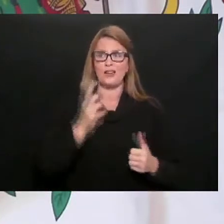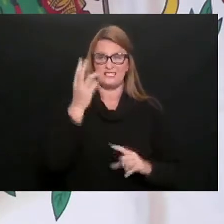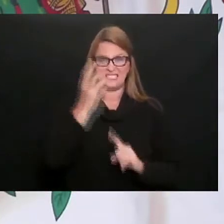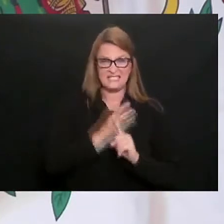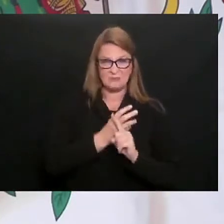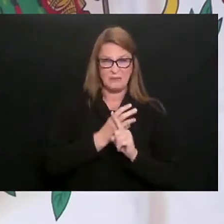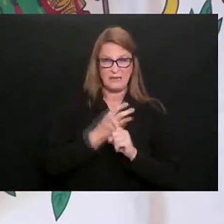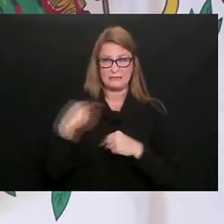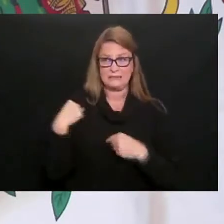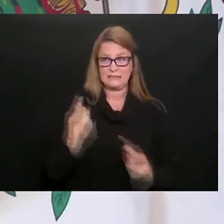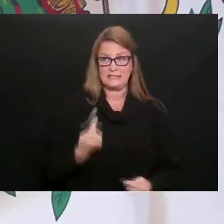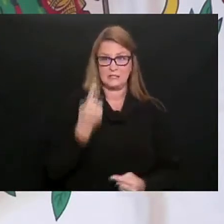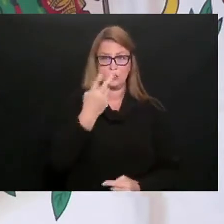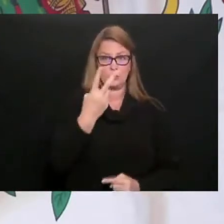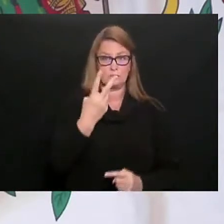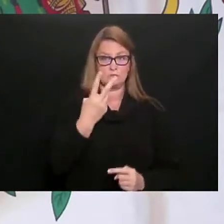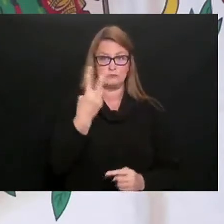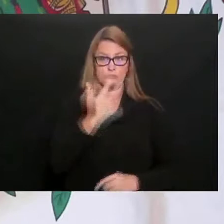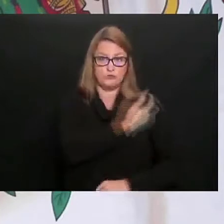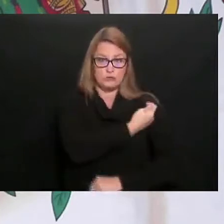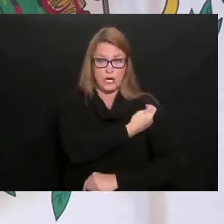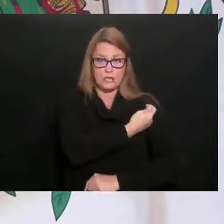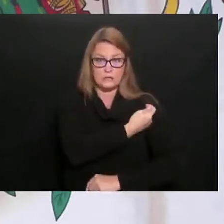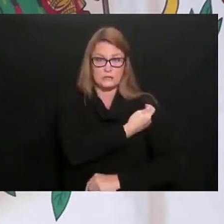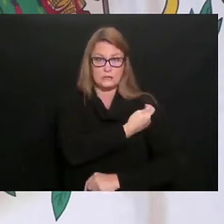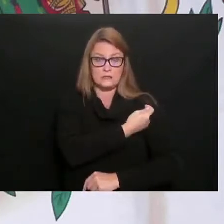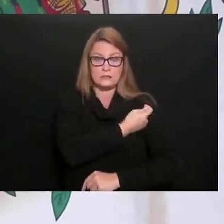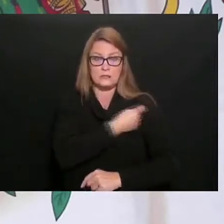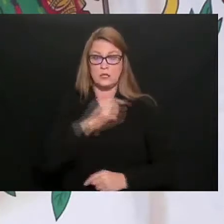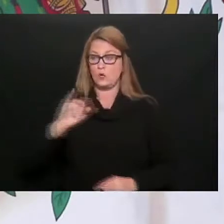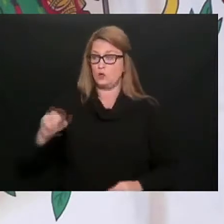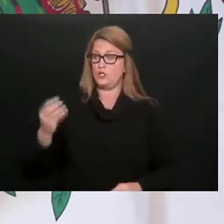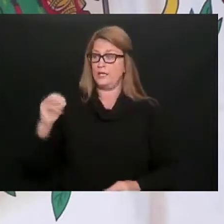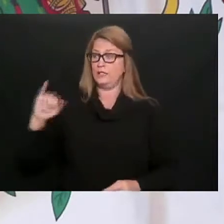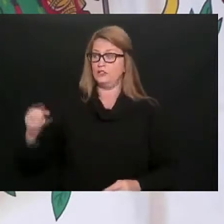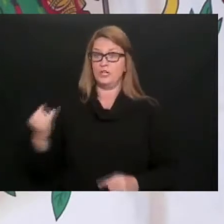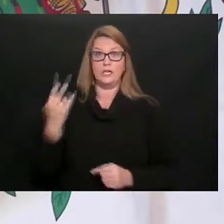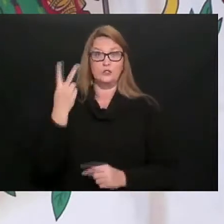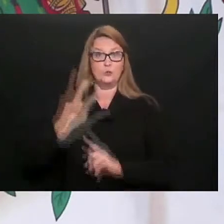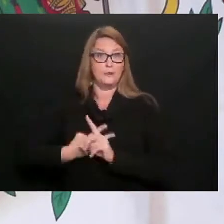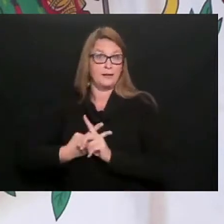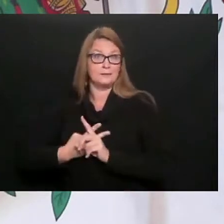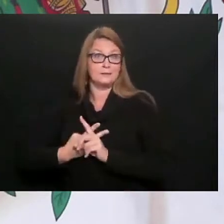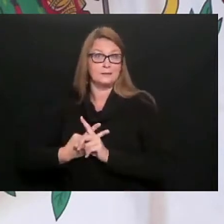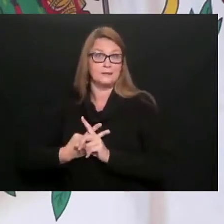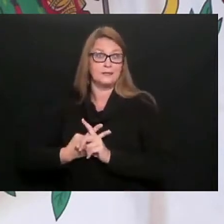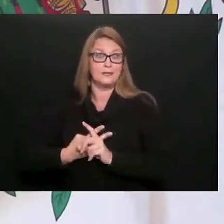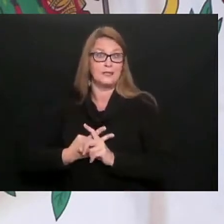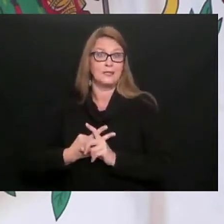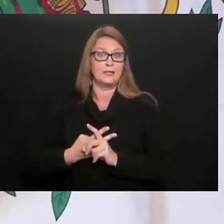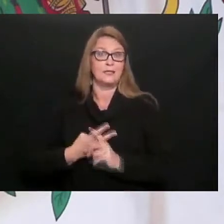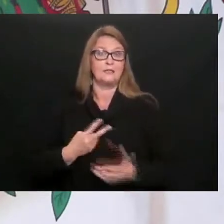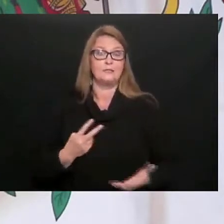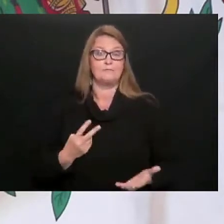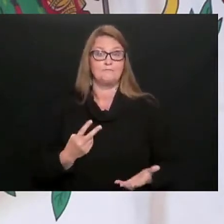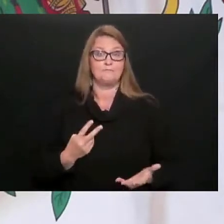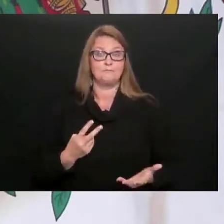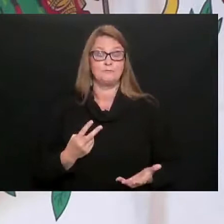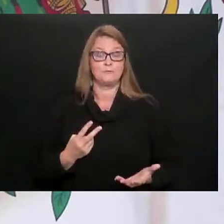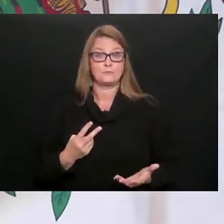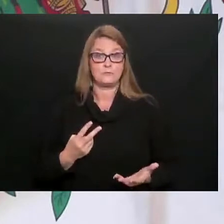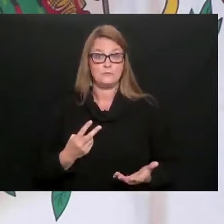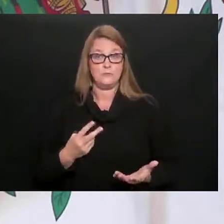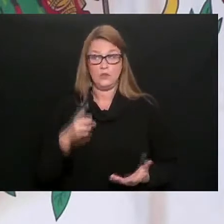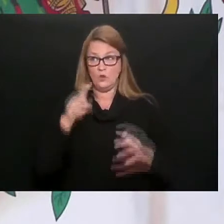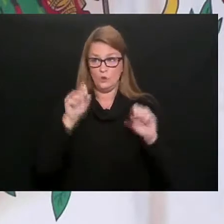got the first one, or if you're out 2 months on J&J from when you got your first dose with J&J,